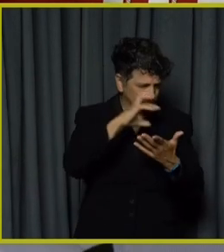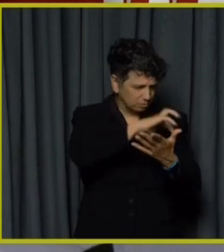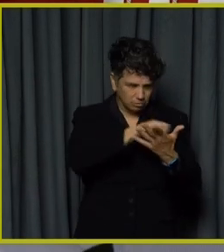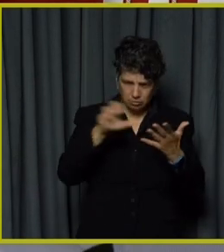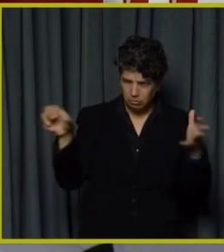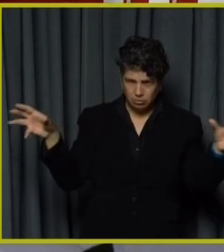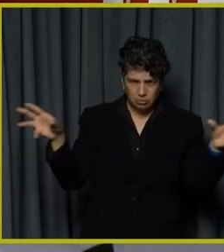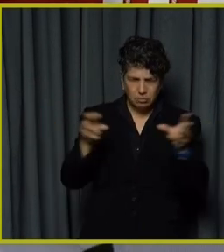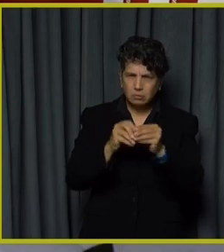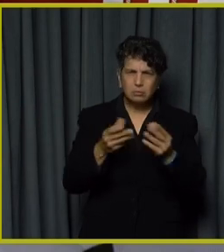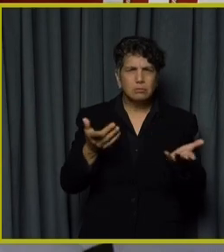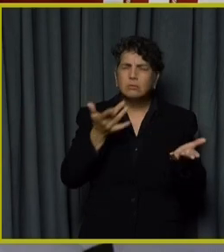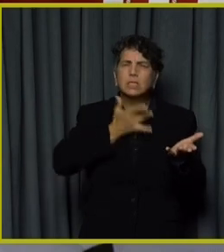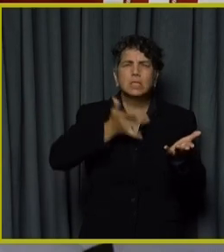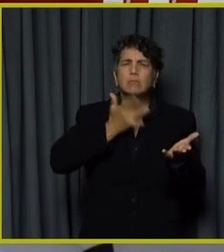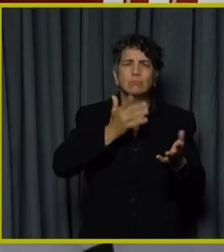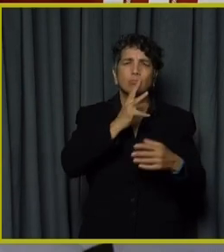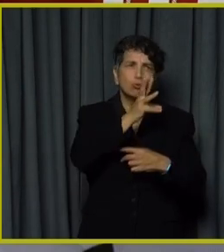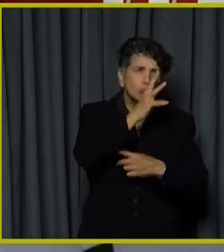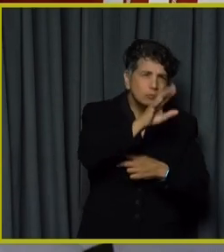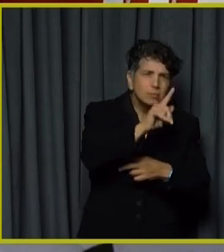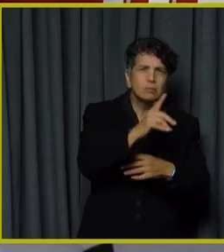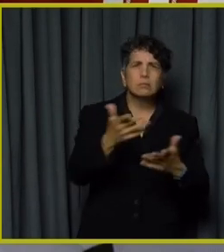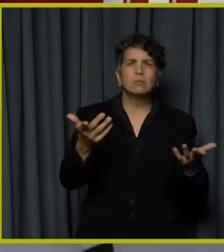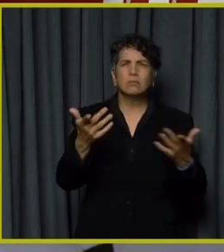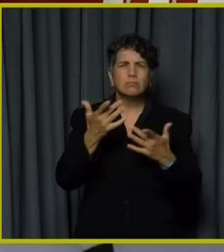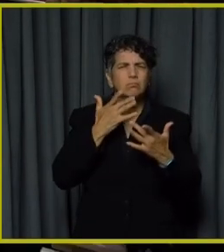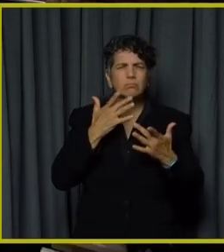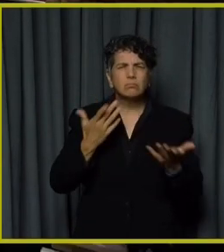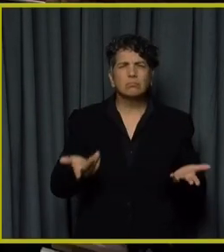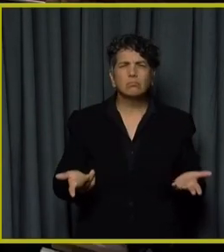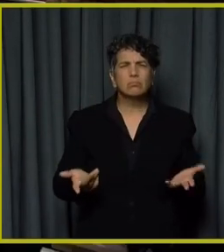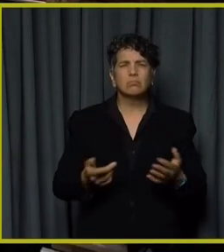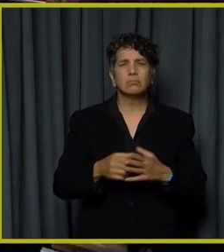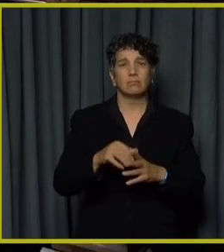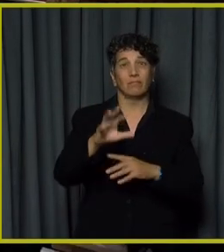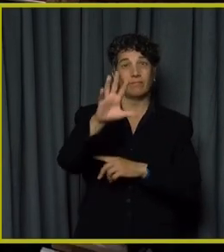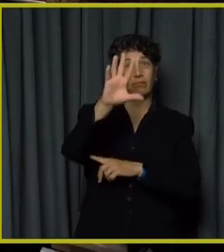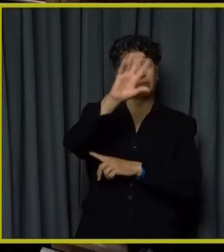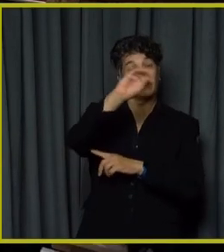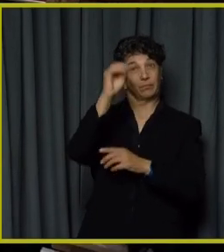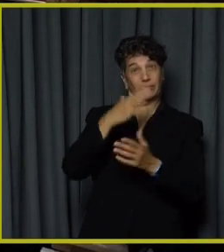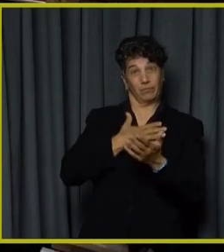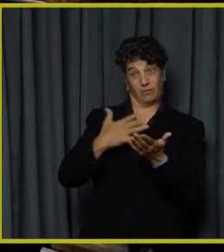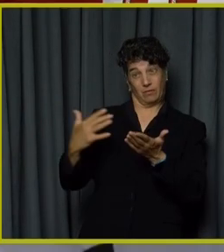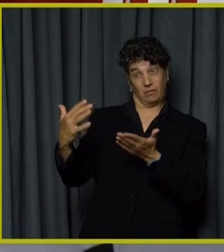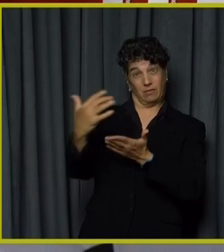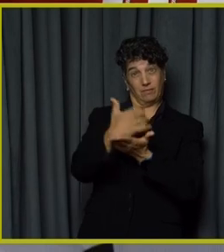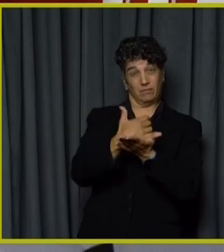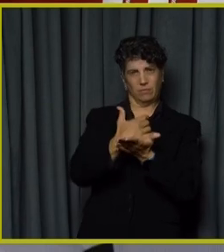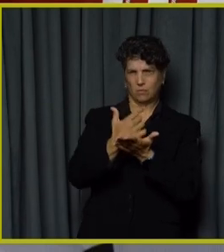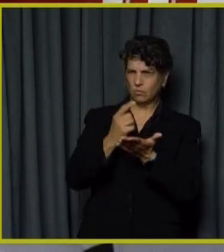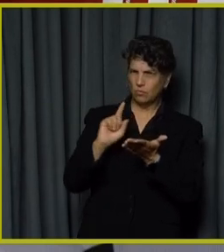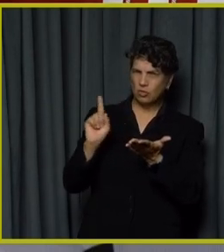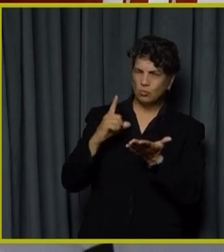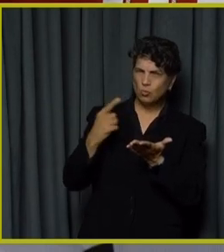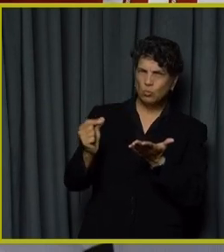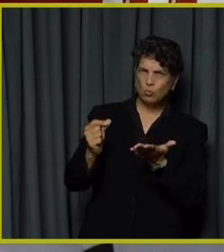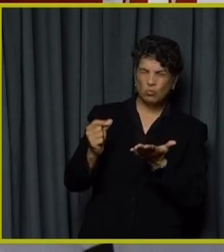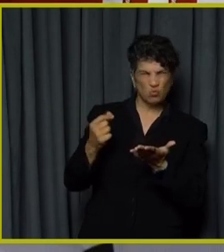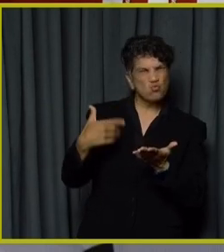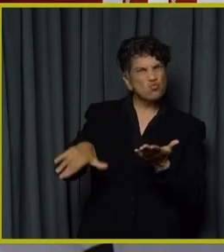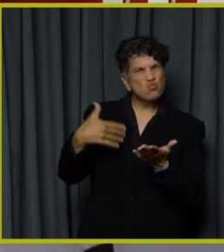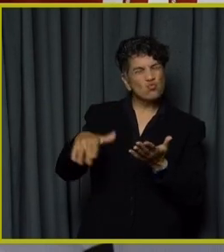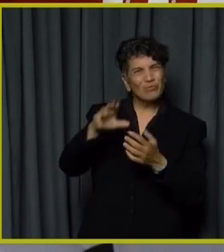That means close to 50% of our income goes to housing. The majority of my neighbors in Kansas City's